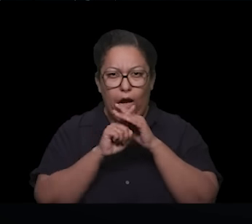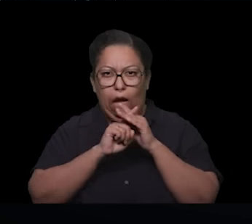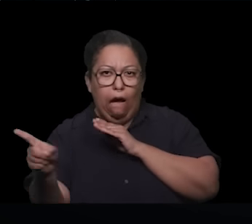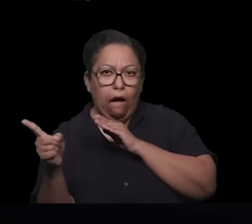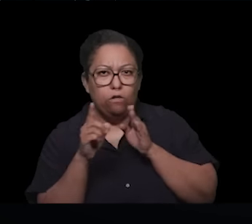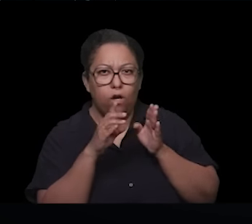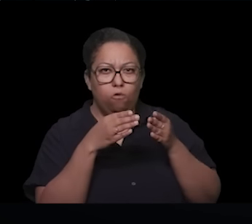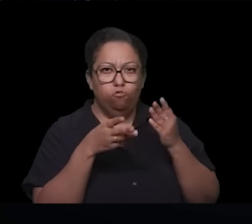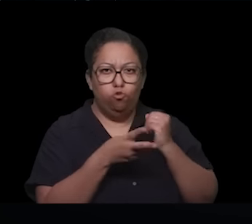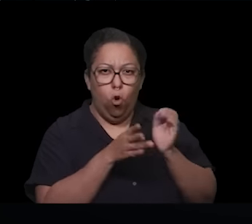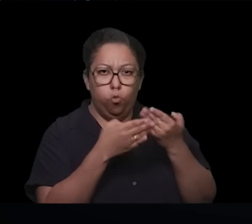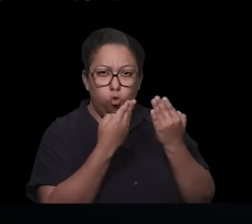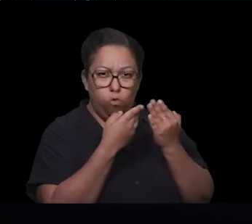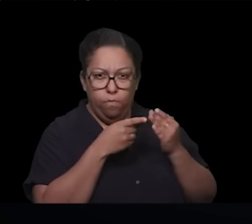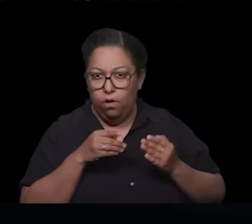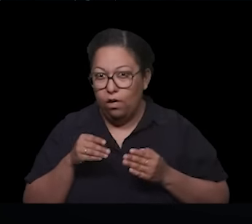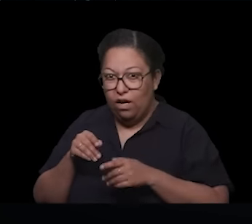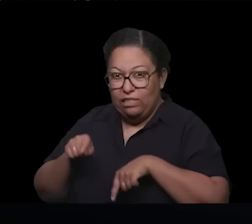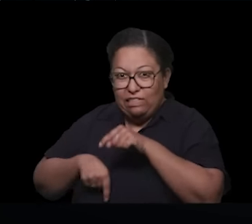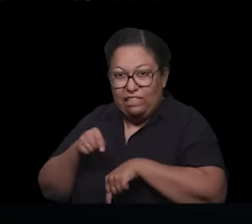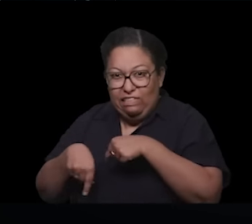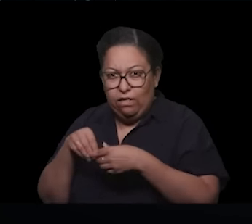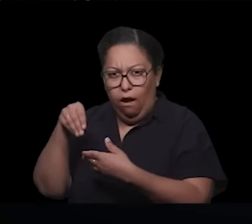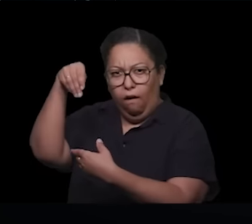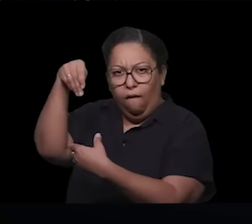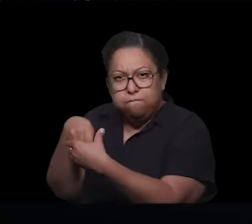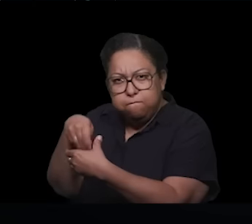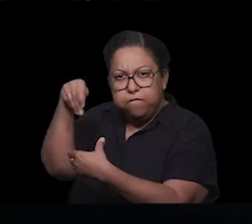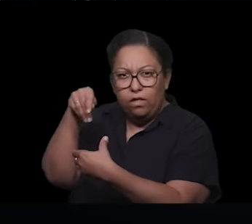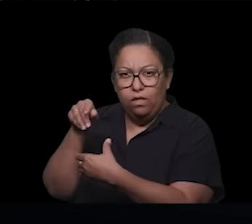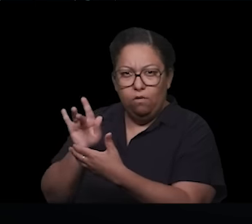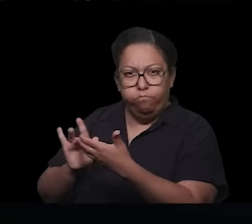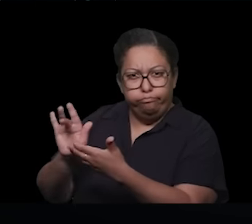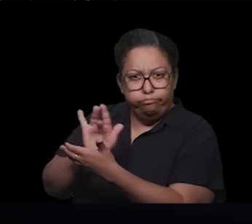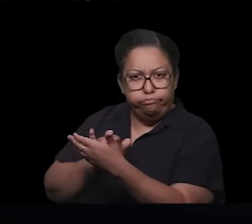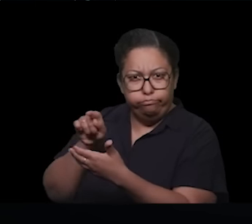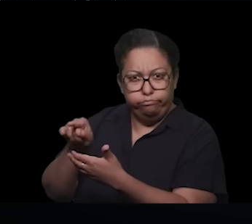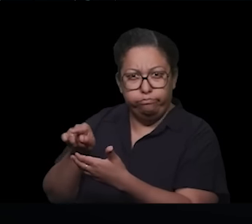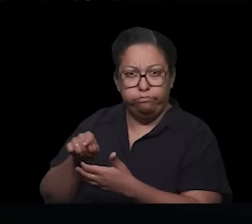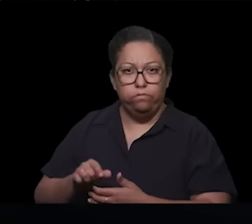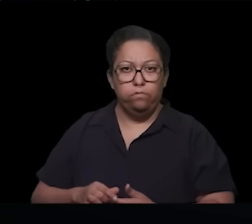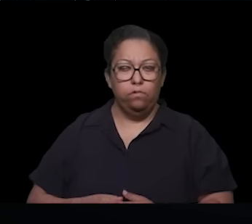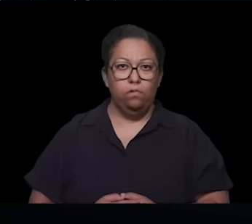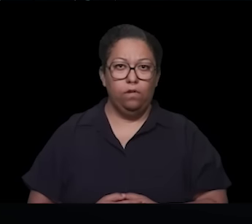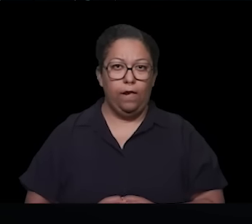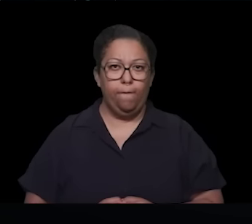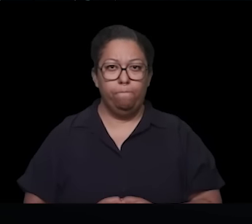Echo hurries into a storage room and inserts his scomplink into a console.